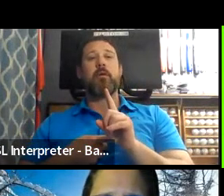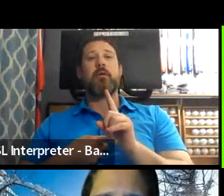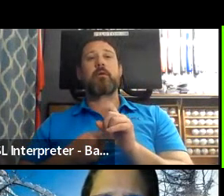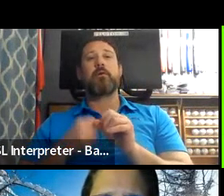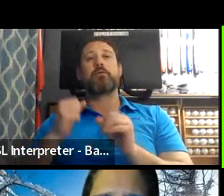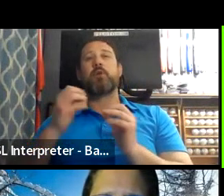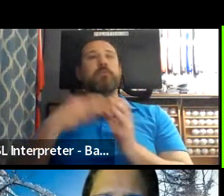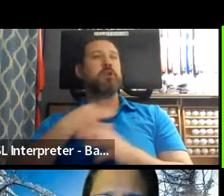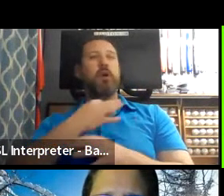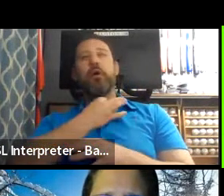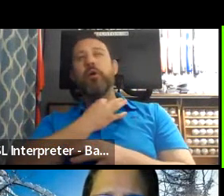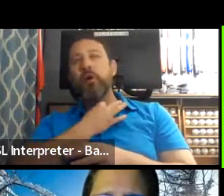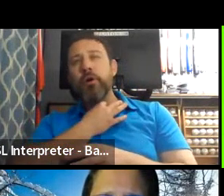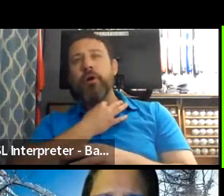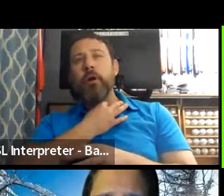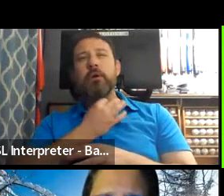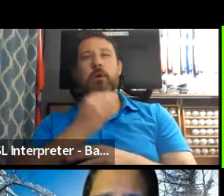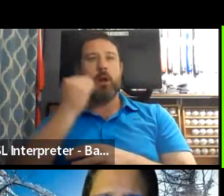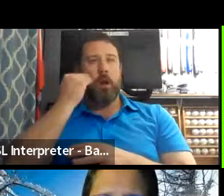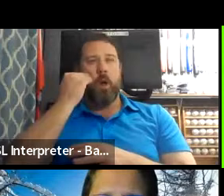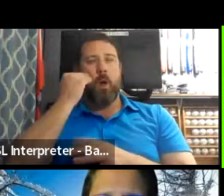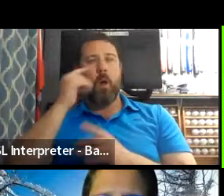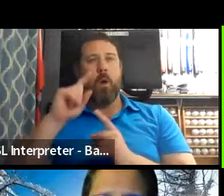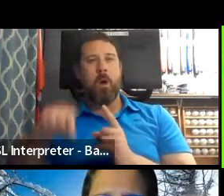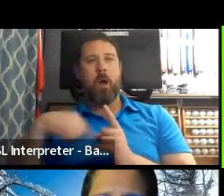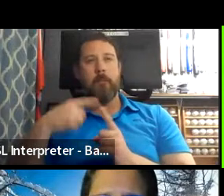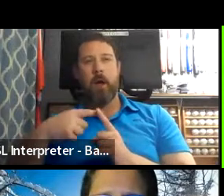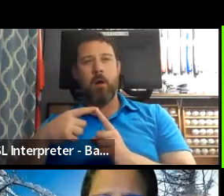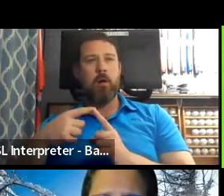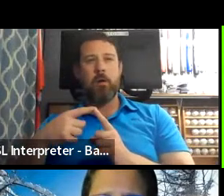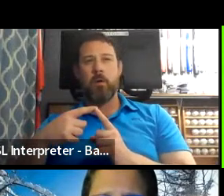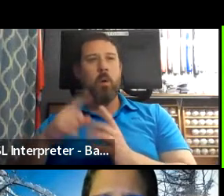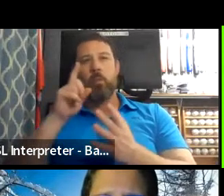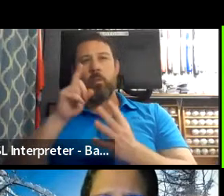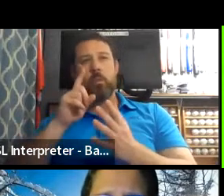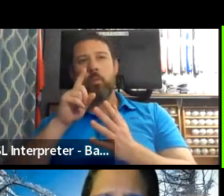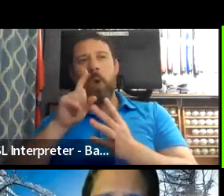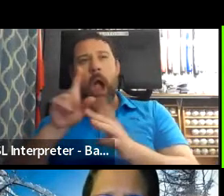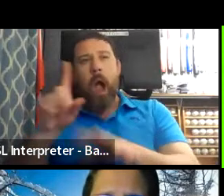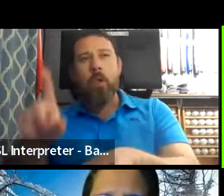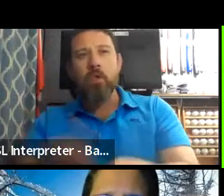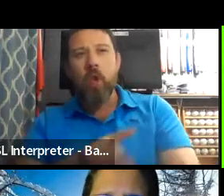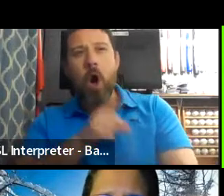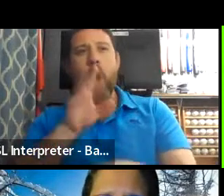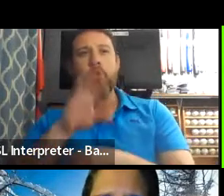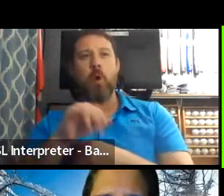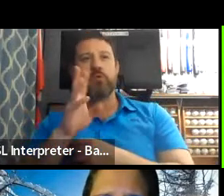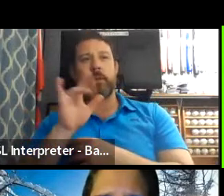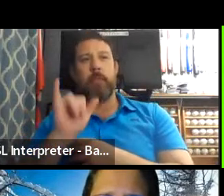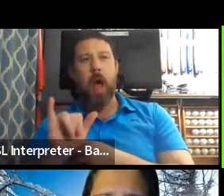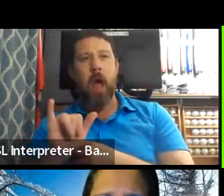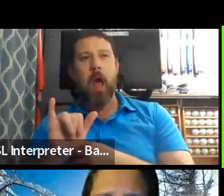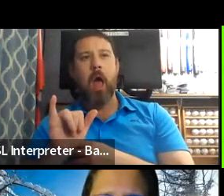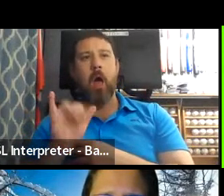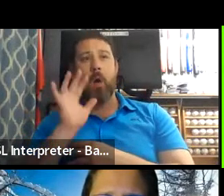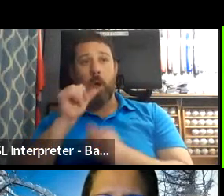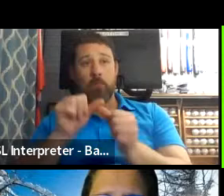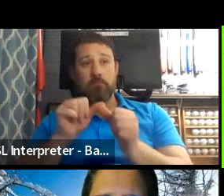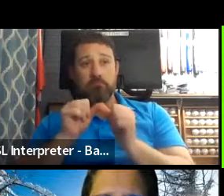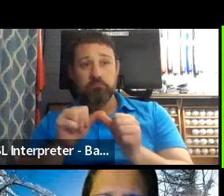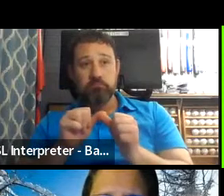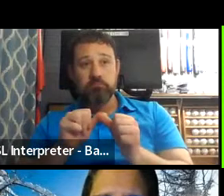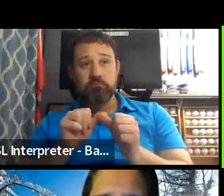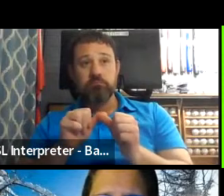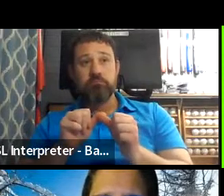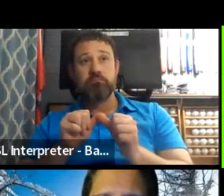just curious if we know about what those how long those supplies are really going to last in their